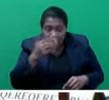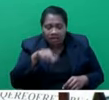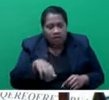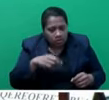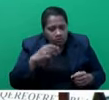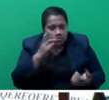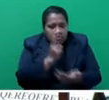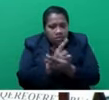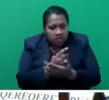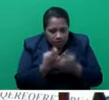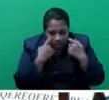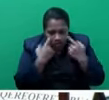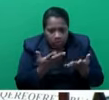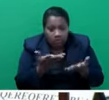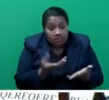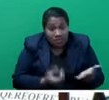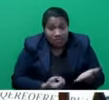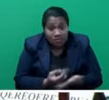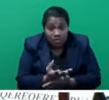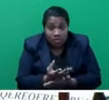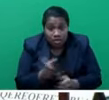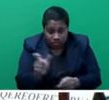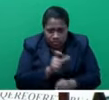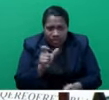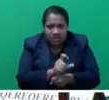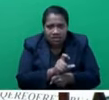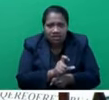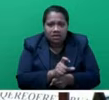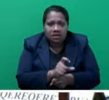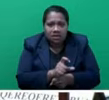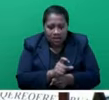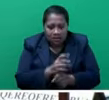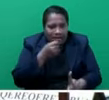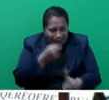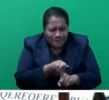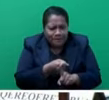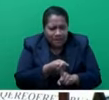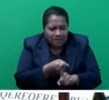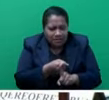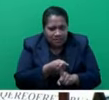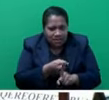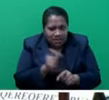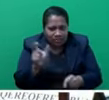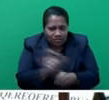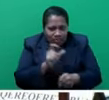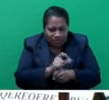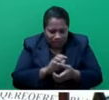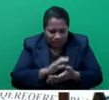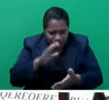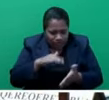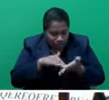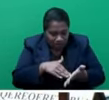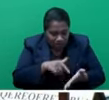a particular expenditure created a desired impact. If it is to help a particular group,